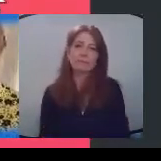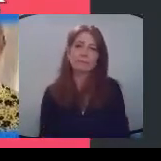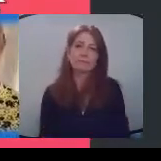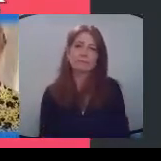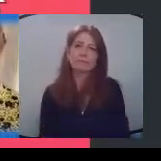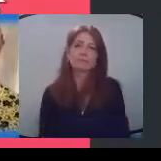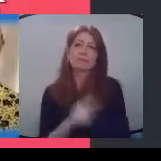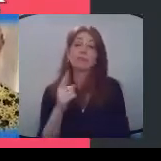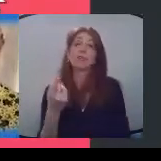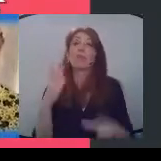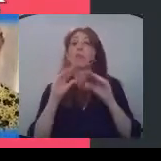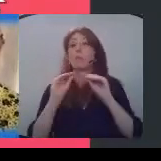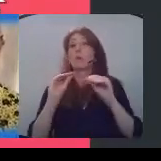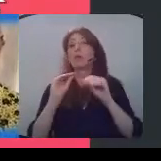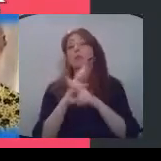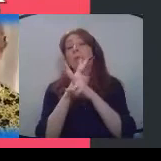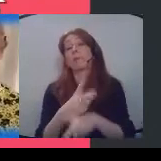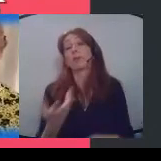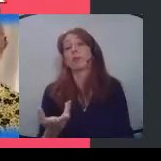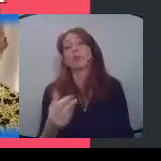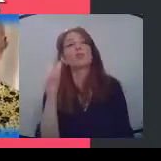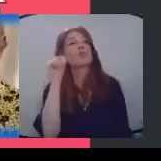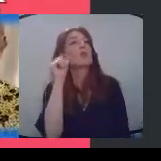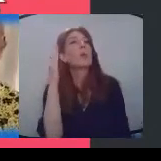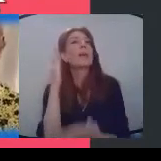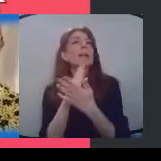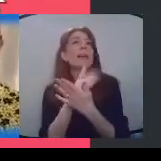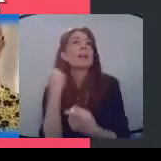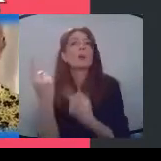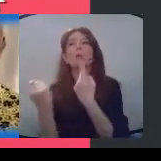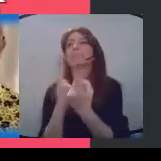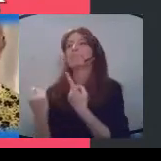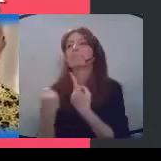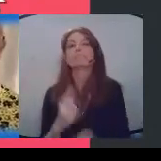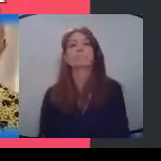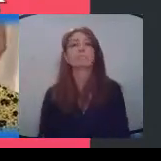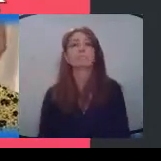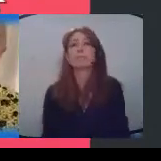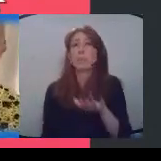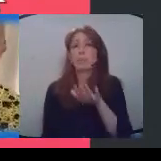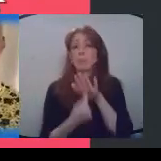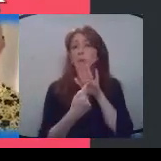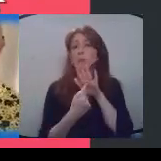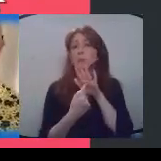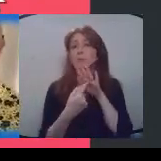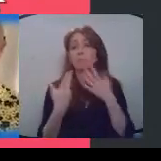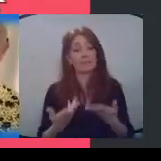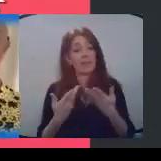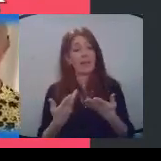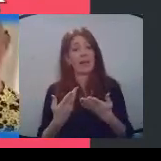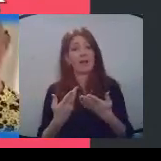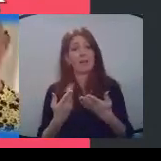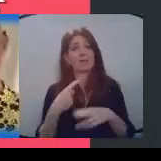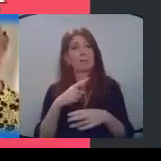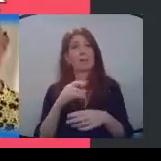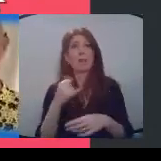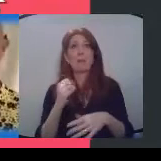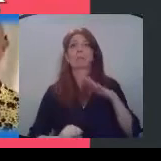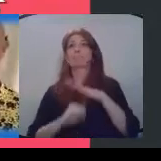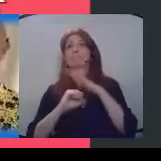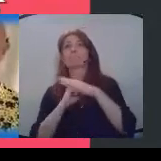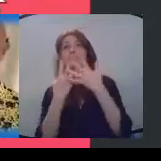course, from a coaching point of view is that you know exactly who is coming. This is particularly important these days where there might be, you know, caps on how many people can